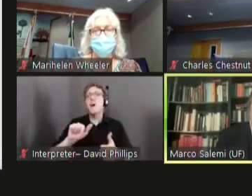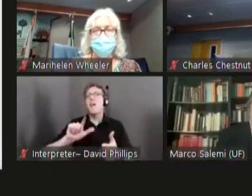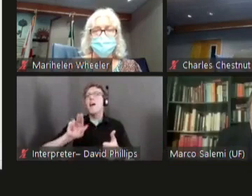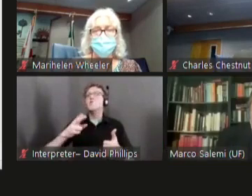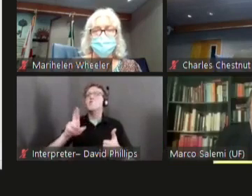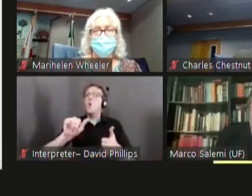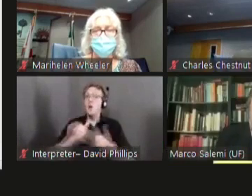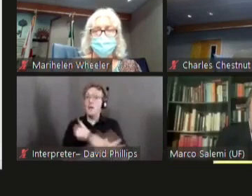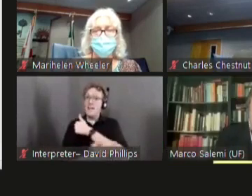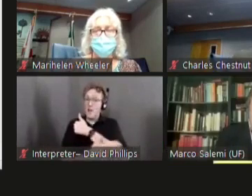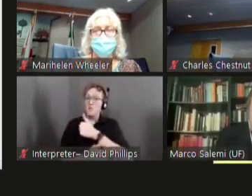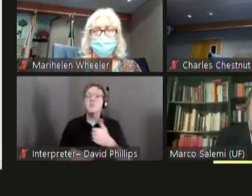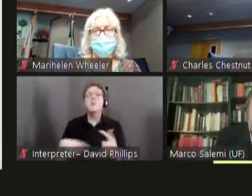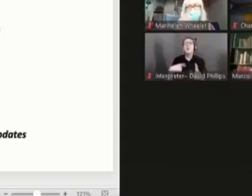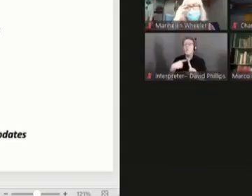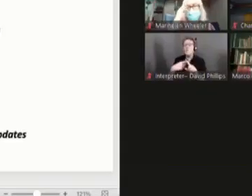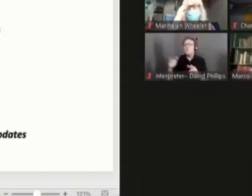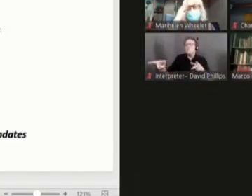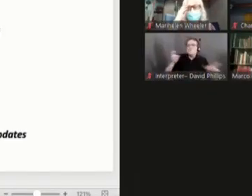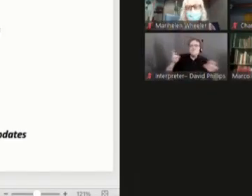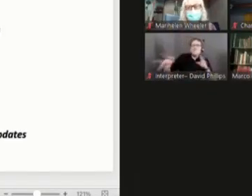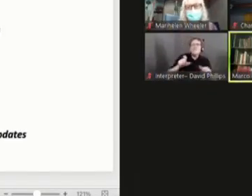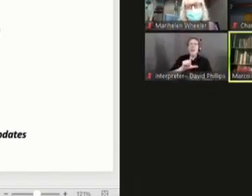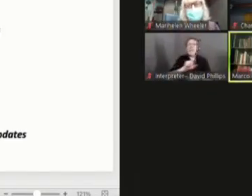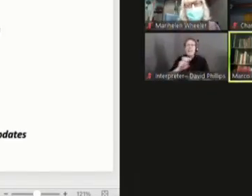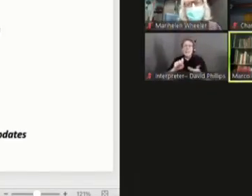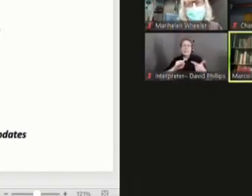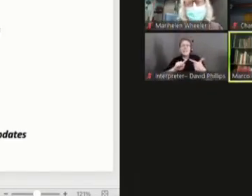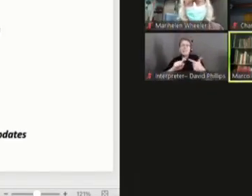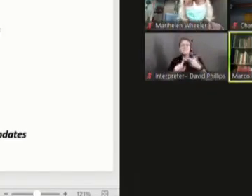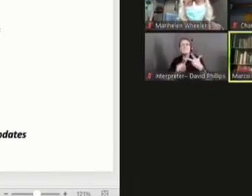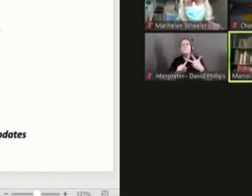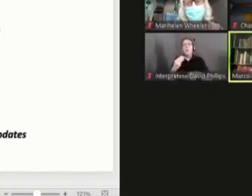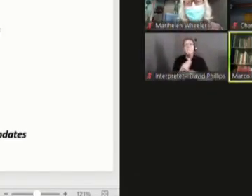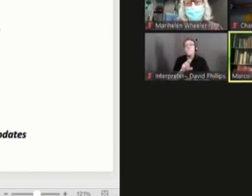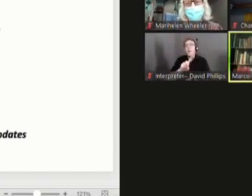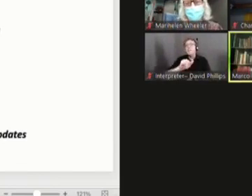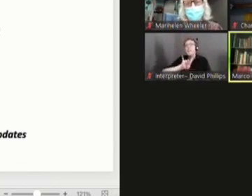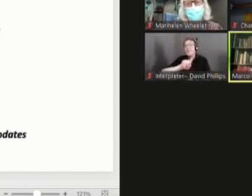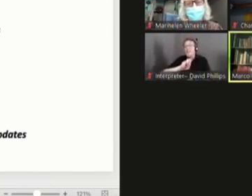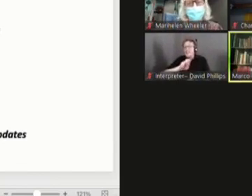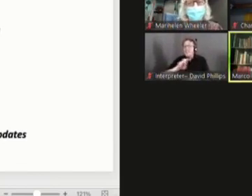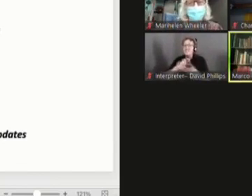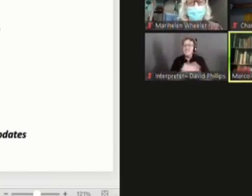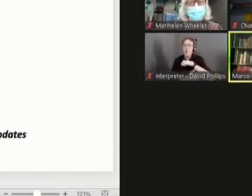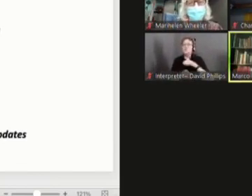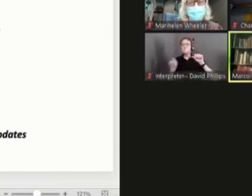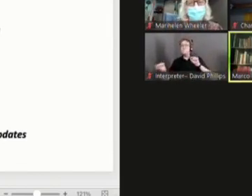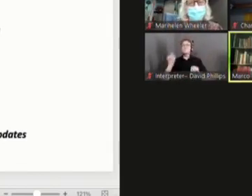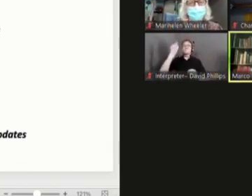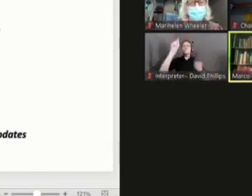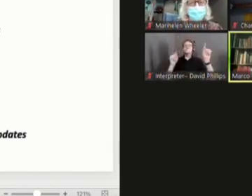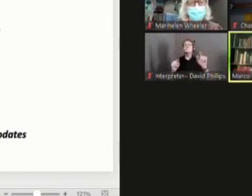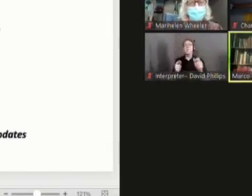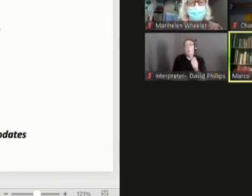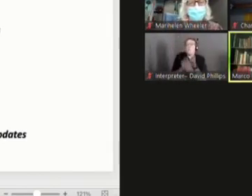also samples coming from Lee County and Miami-Dade. but most of our samples are around